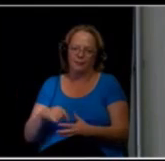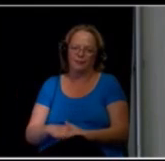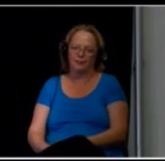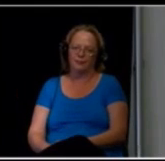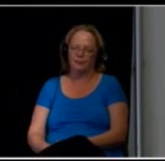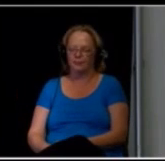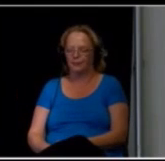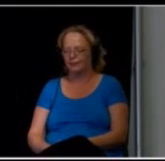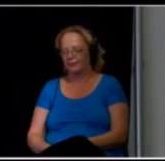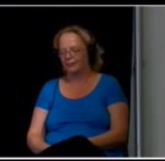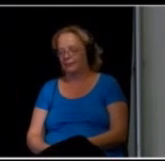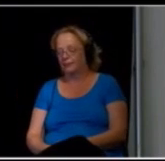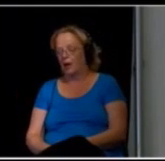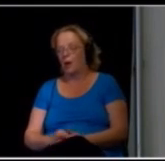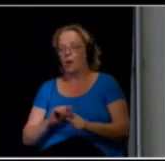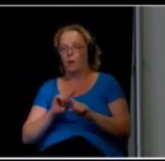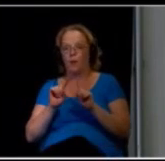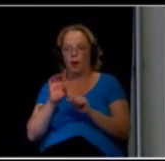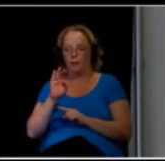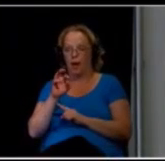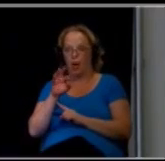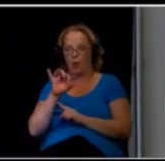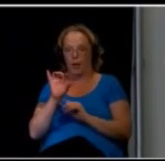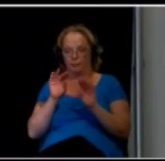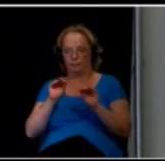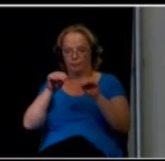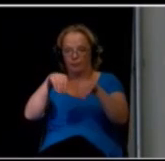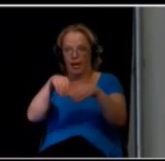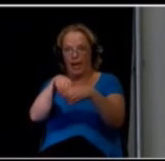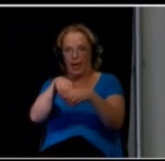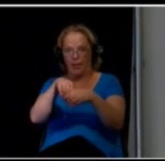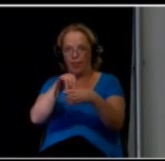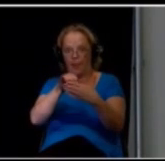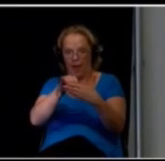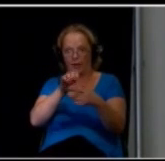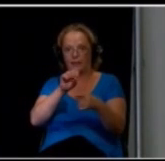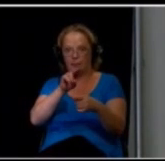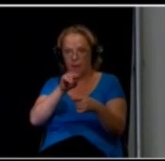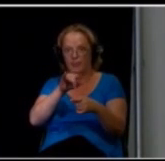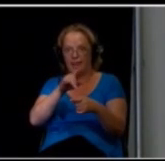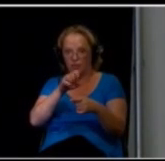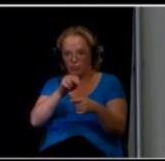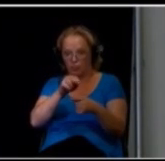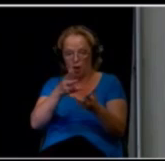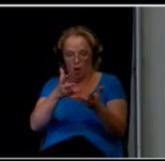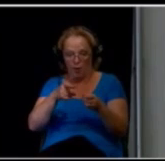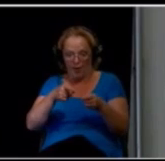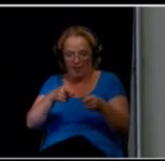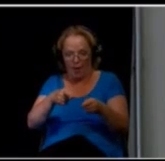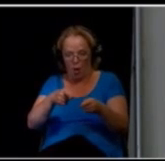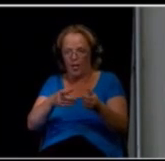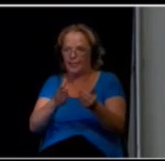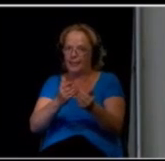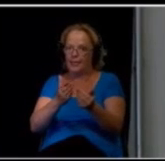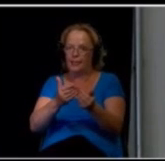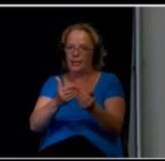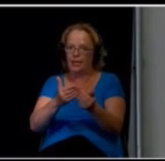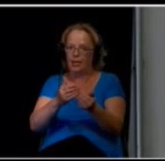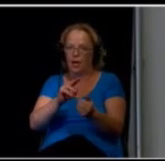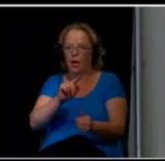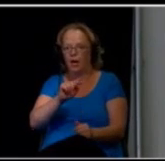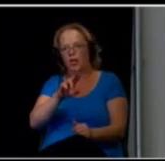Whereas if you can put the batteries in the existing substation, it's very easy, and it's a turnkey solution.